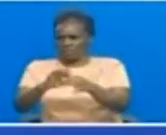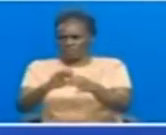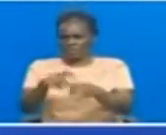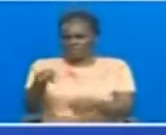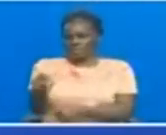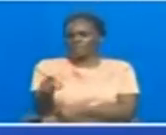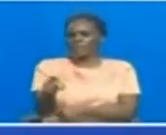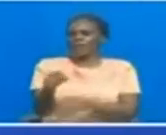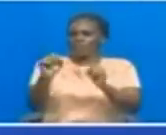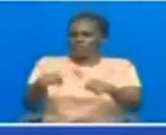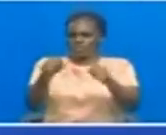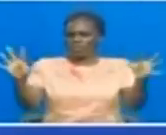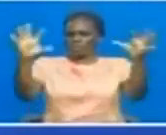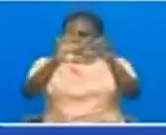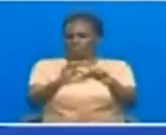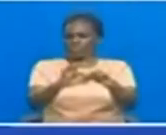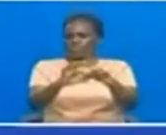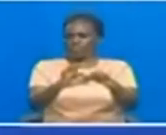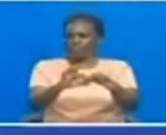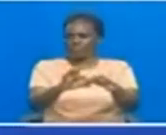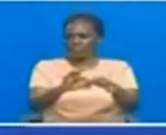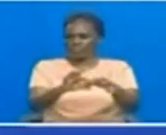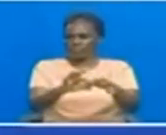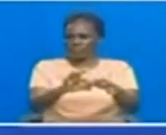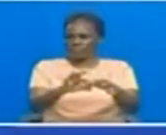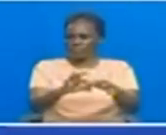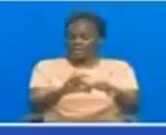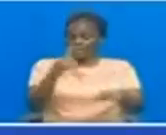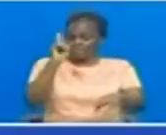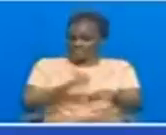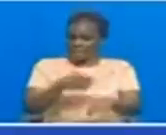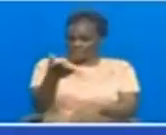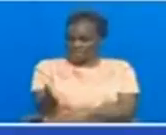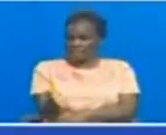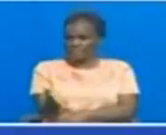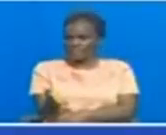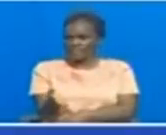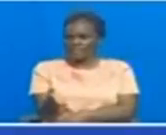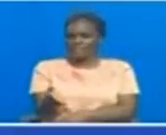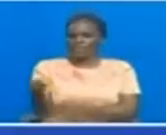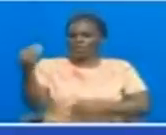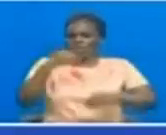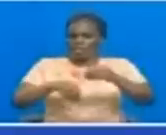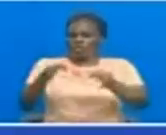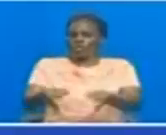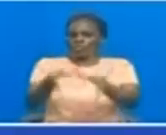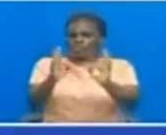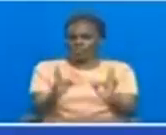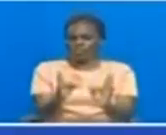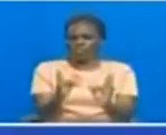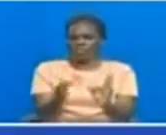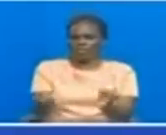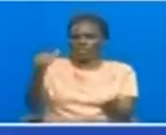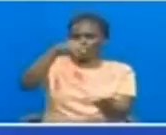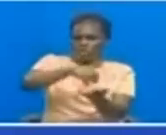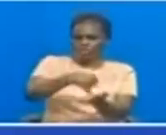information. We are able to match it at that point. So it's only at that point when the electoral official should be able now to add you